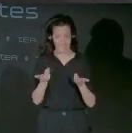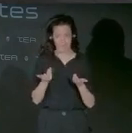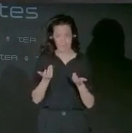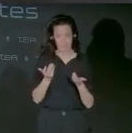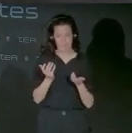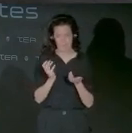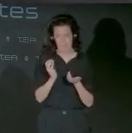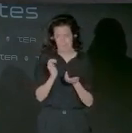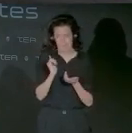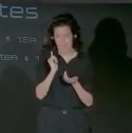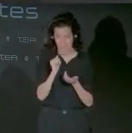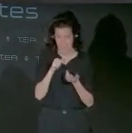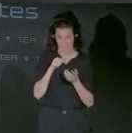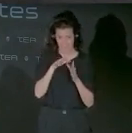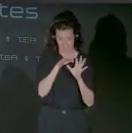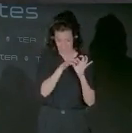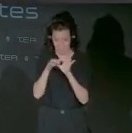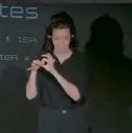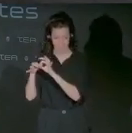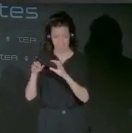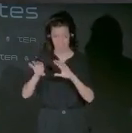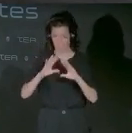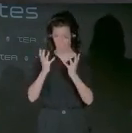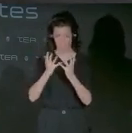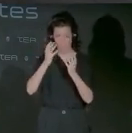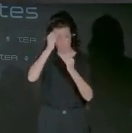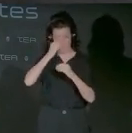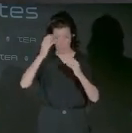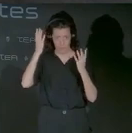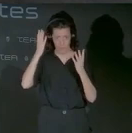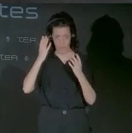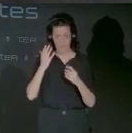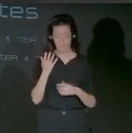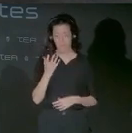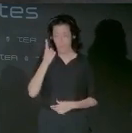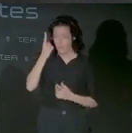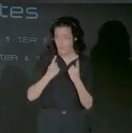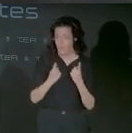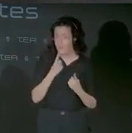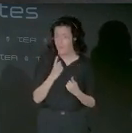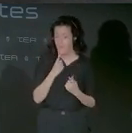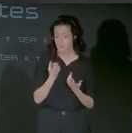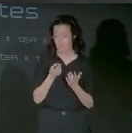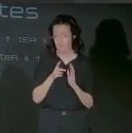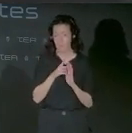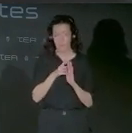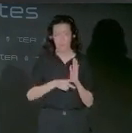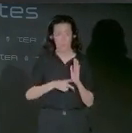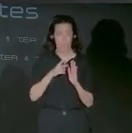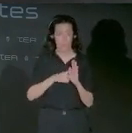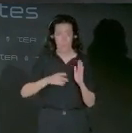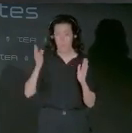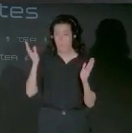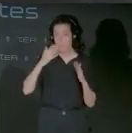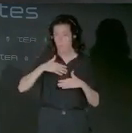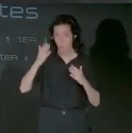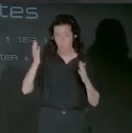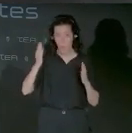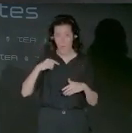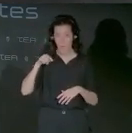you also hear that there are no rules. It's the wild, wild west, but in fact, no, it's not the wild, wild west. We do